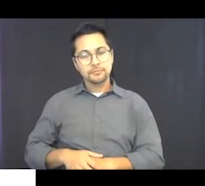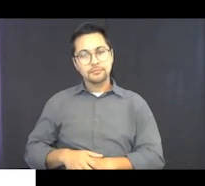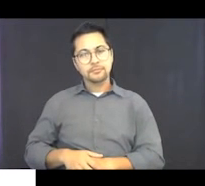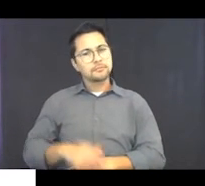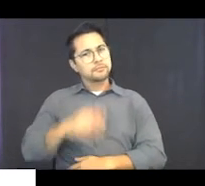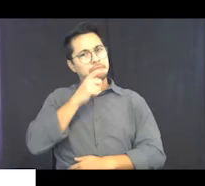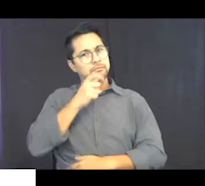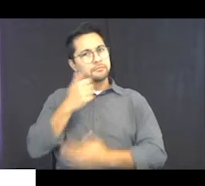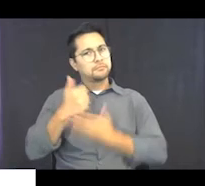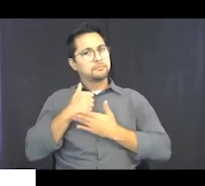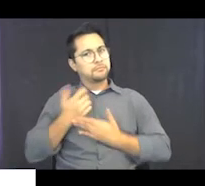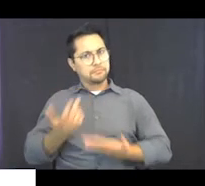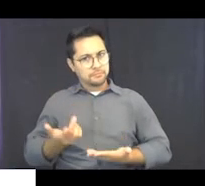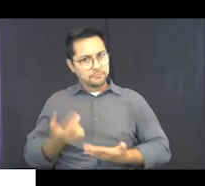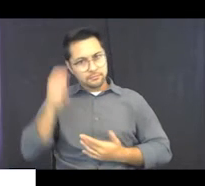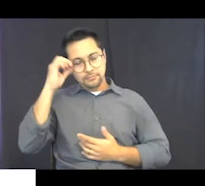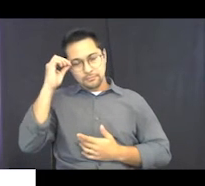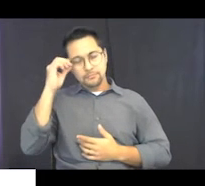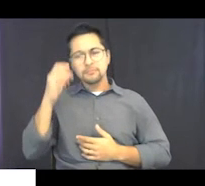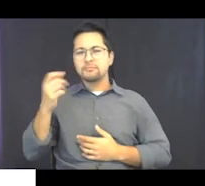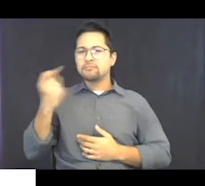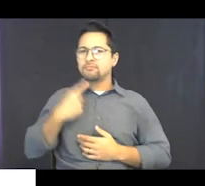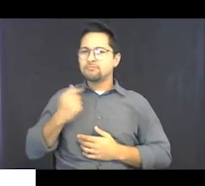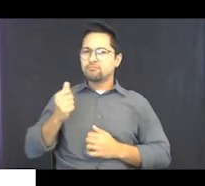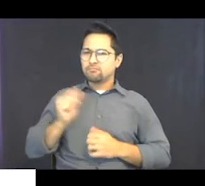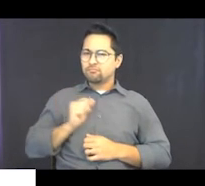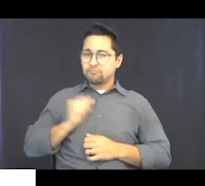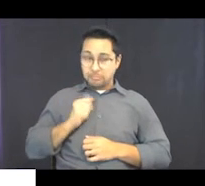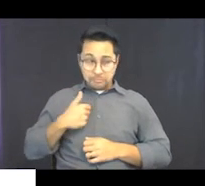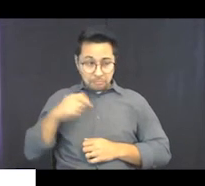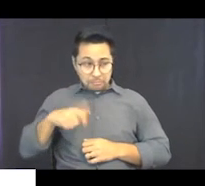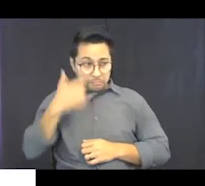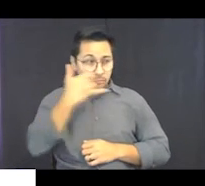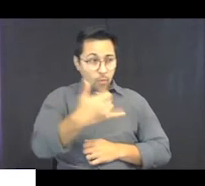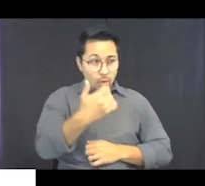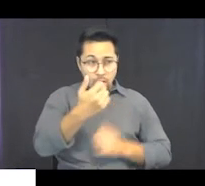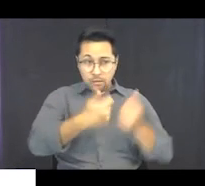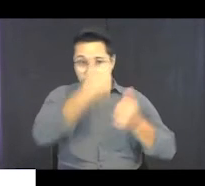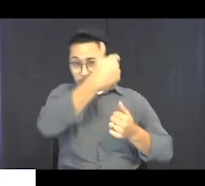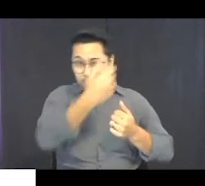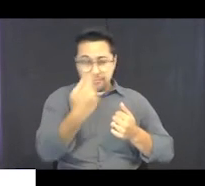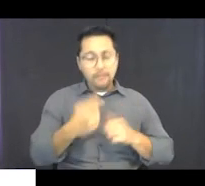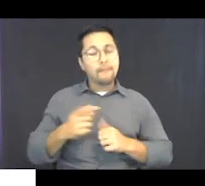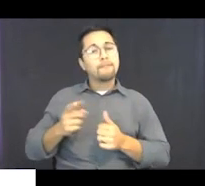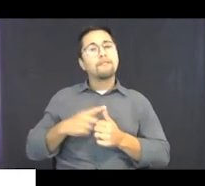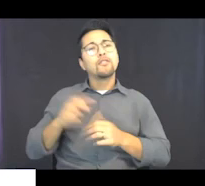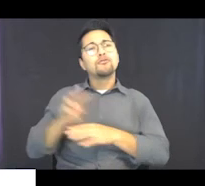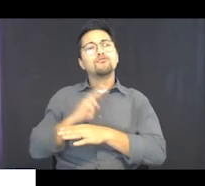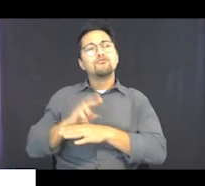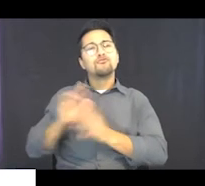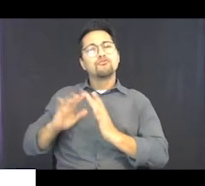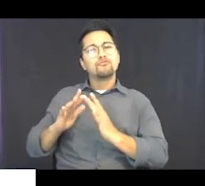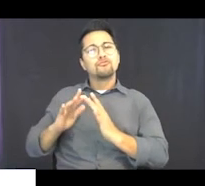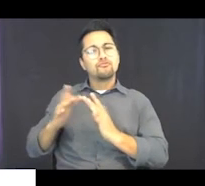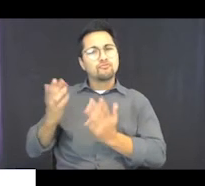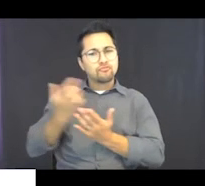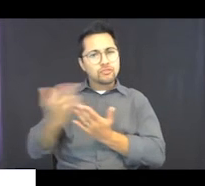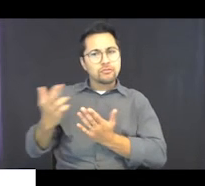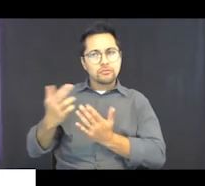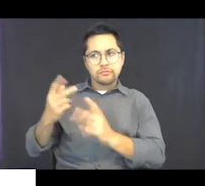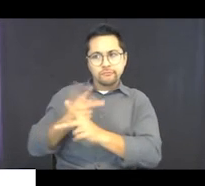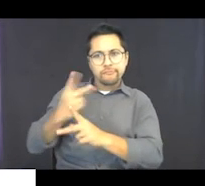Who can help me? Ask yourselves, do I need to call anyone? First, use online resources to find an